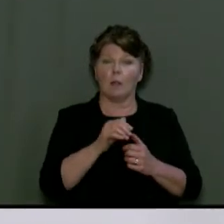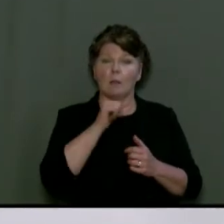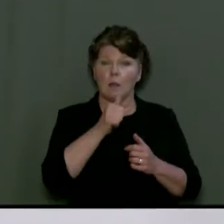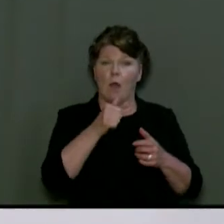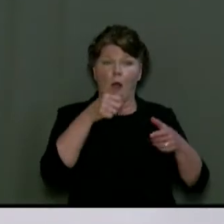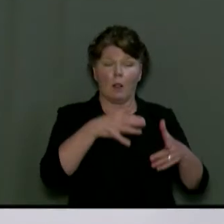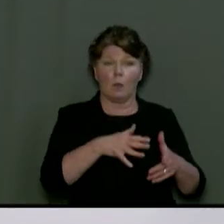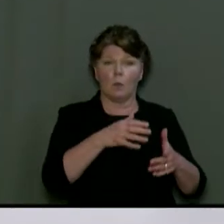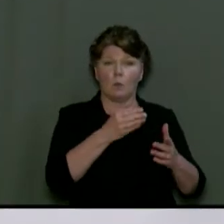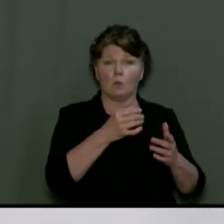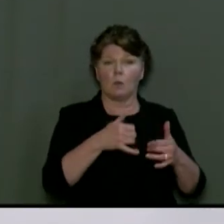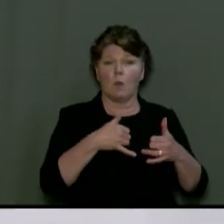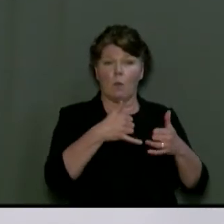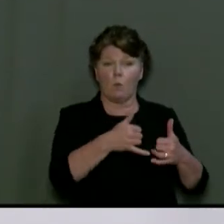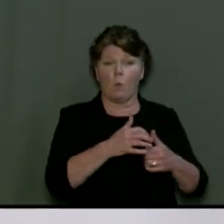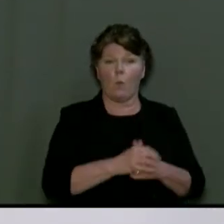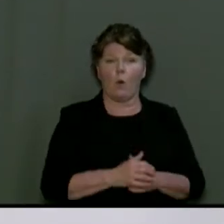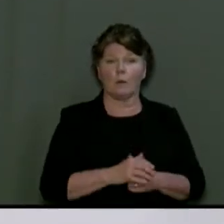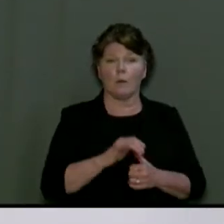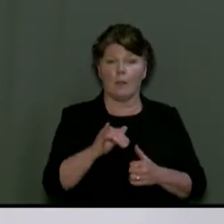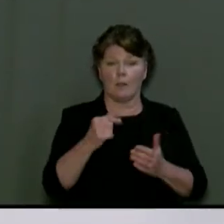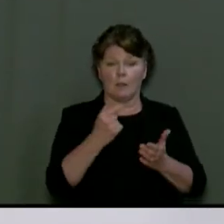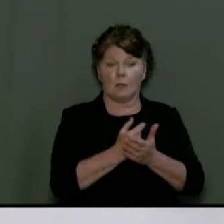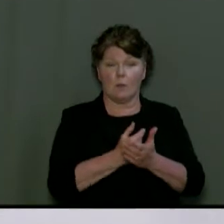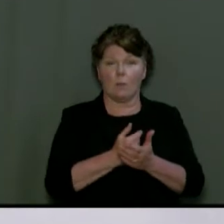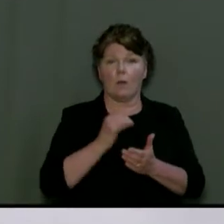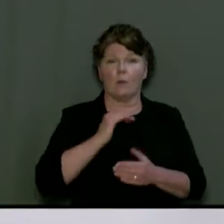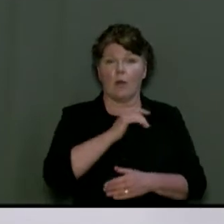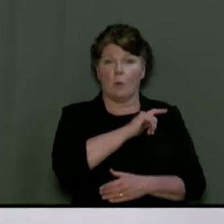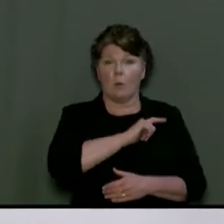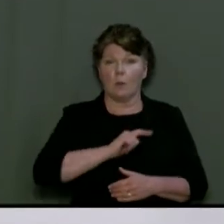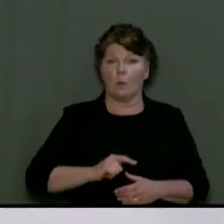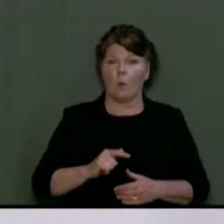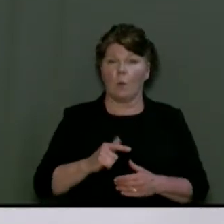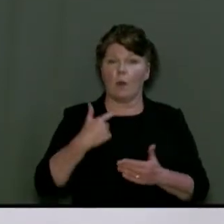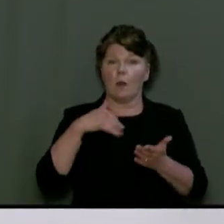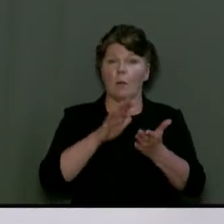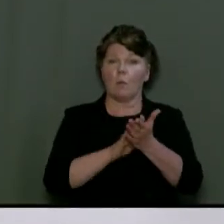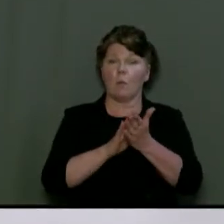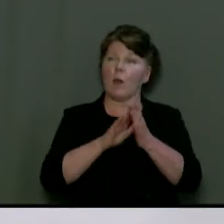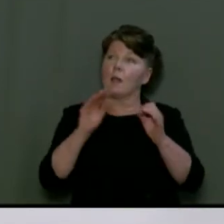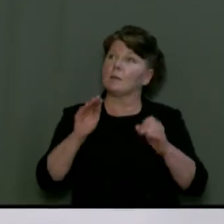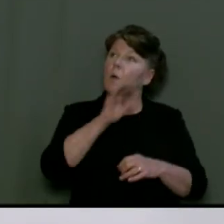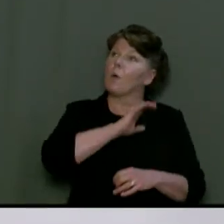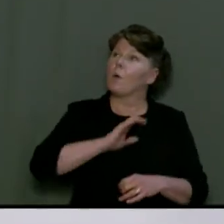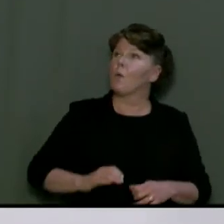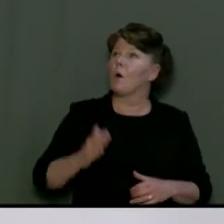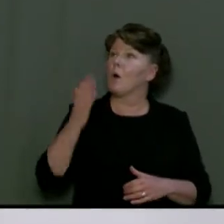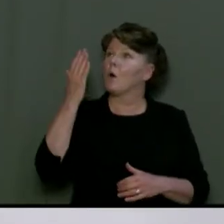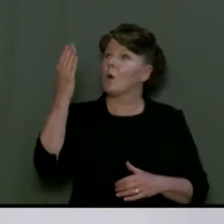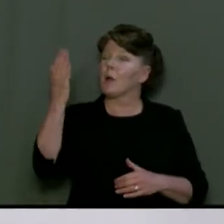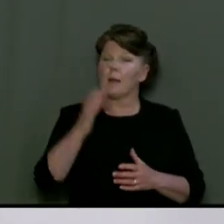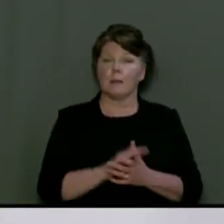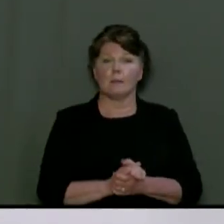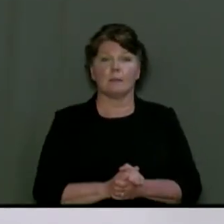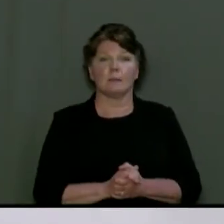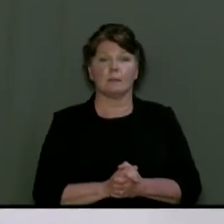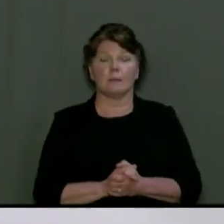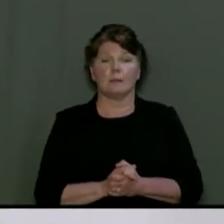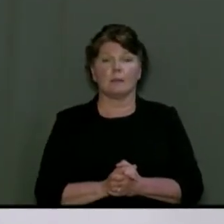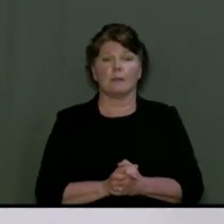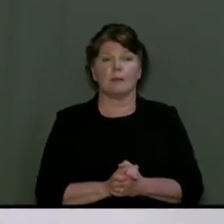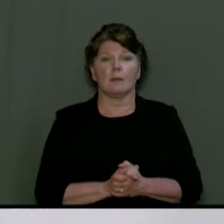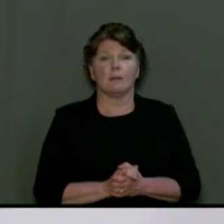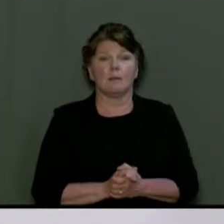his reward. This is the gospel of the Lord. Praise to you, O Christ.